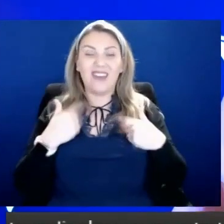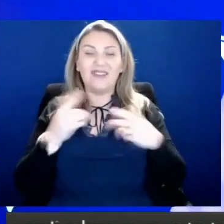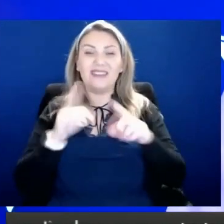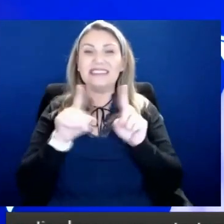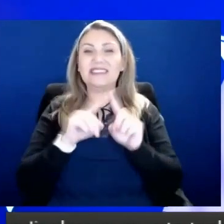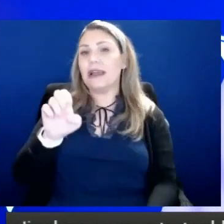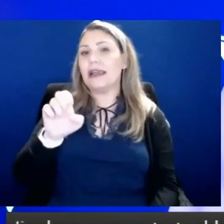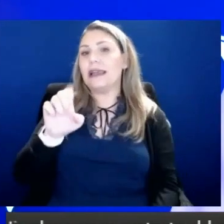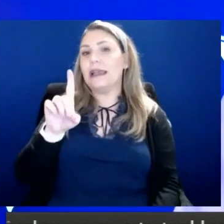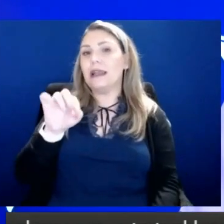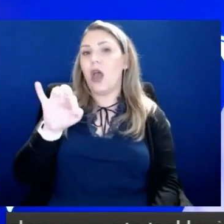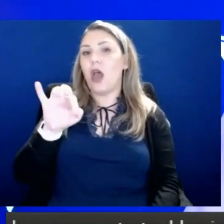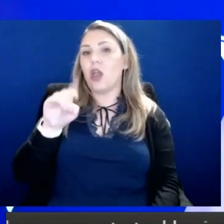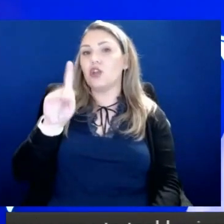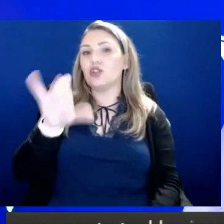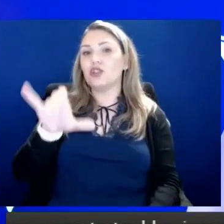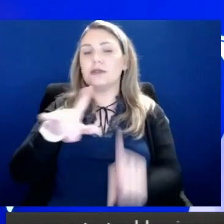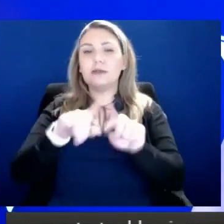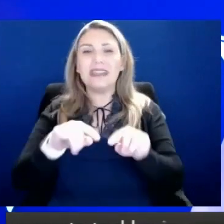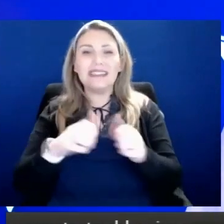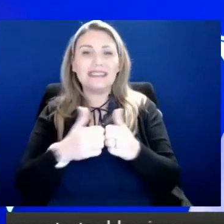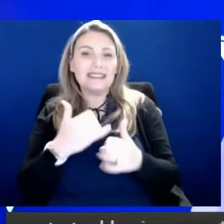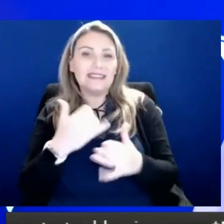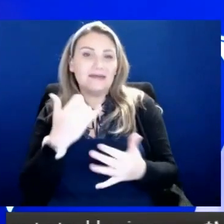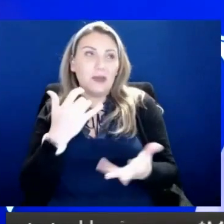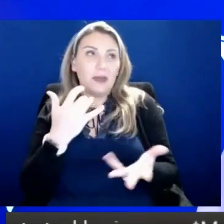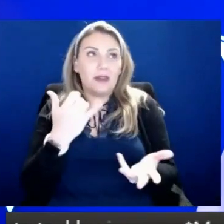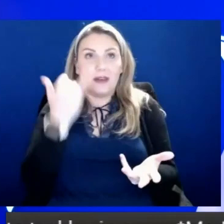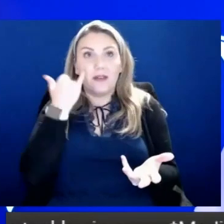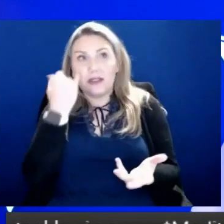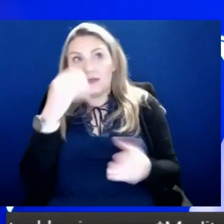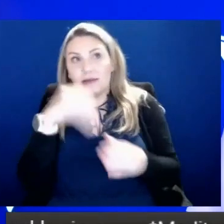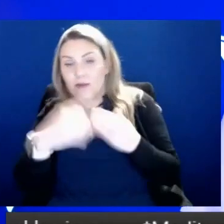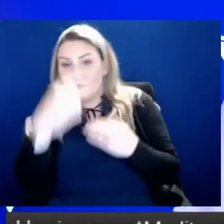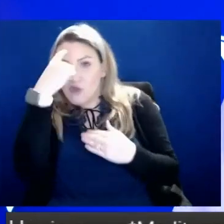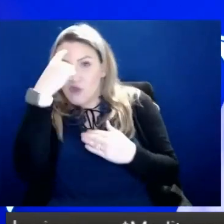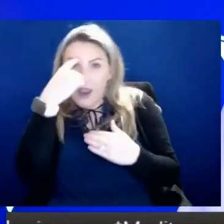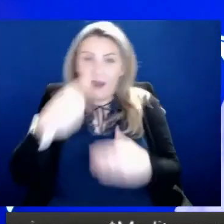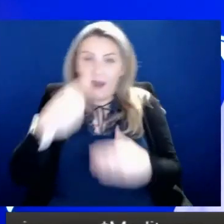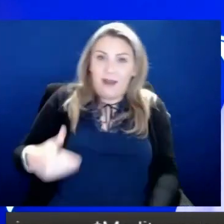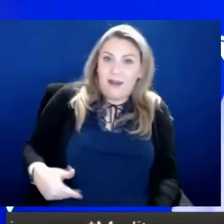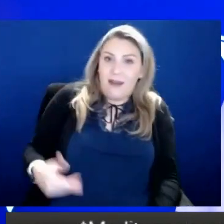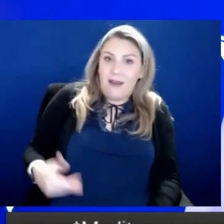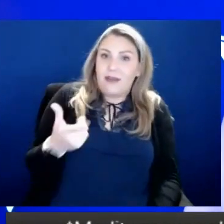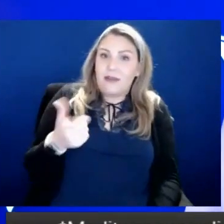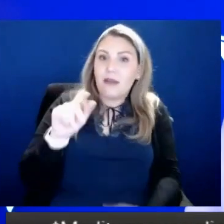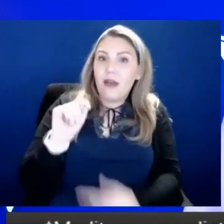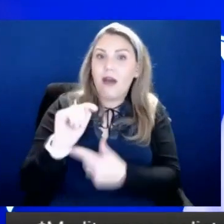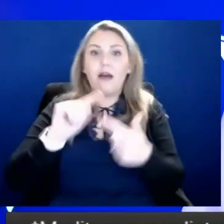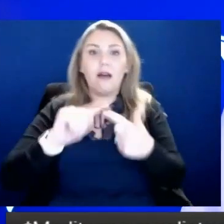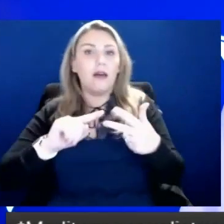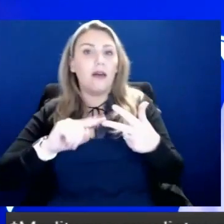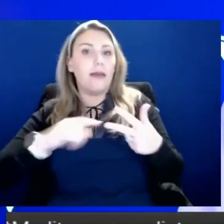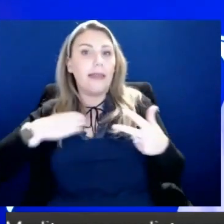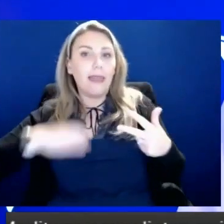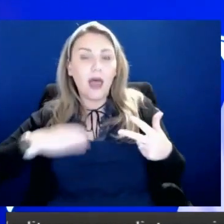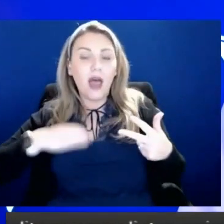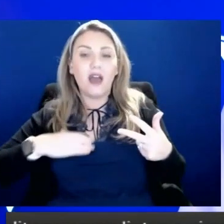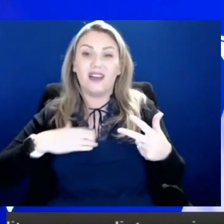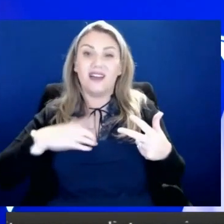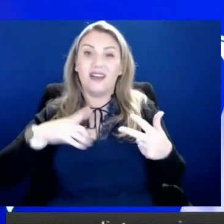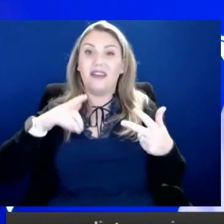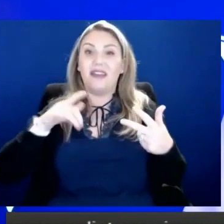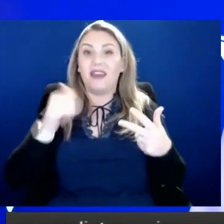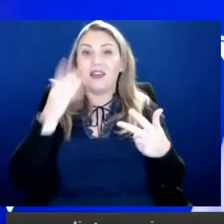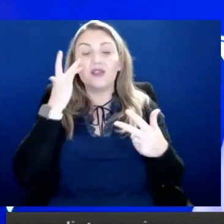in their brain, with their gut, with their lung, anything like that. So I think that is why this initiative by the NIH and the government is so important,